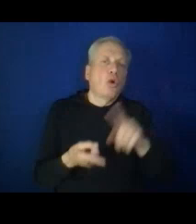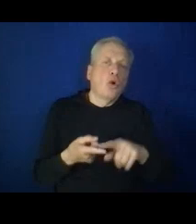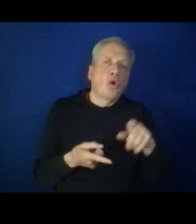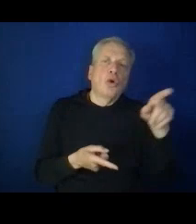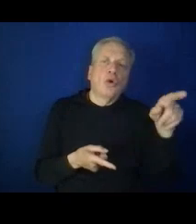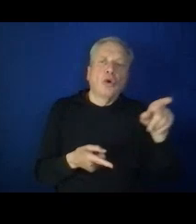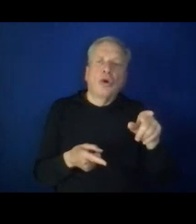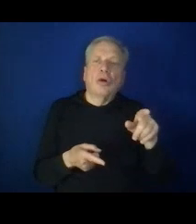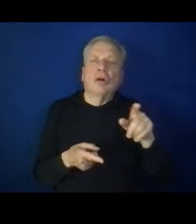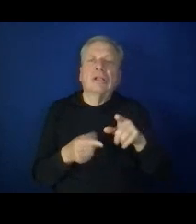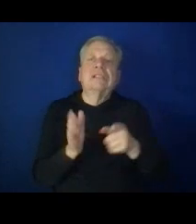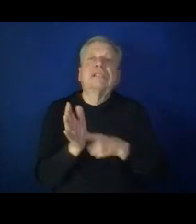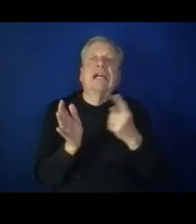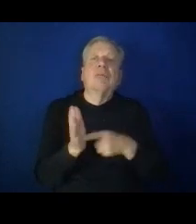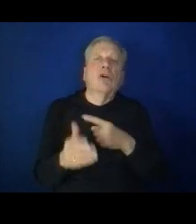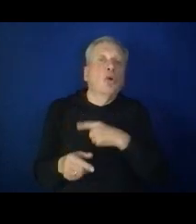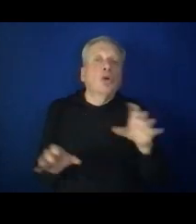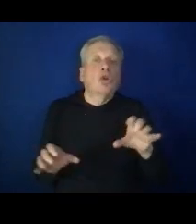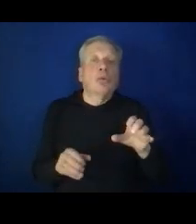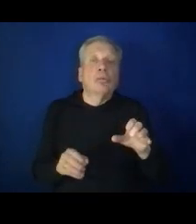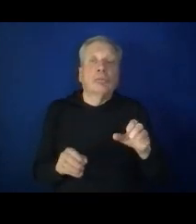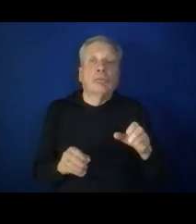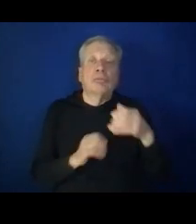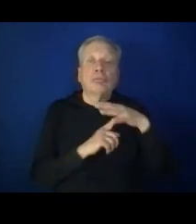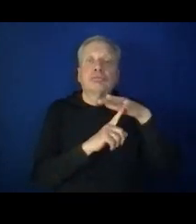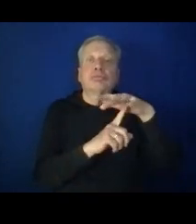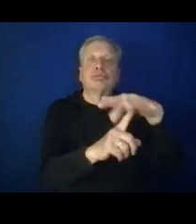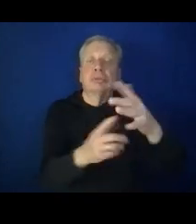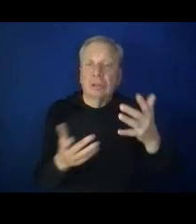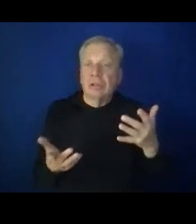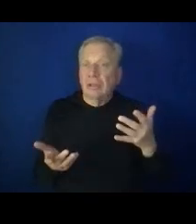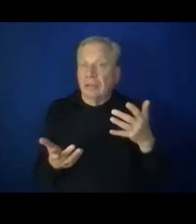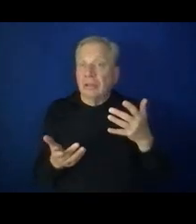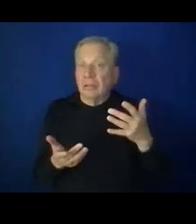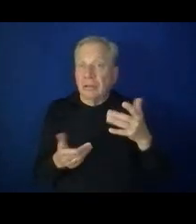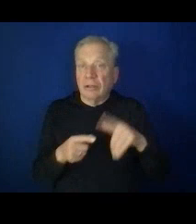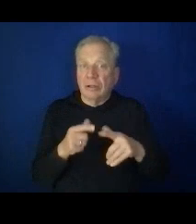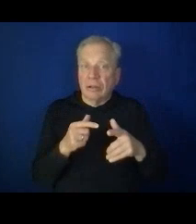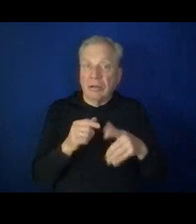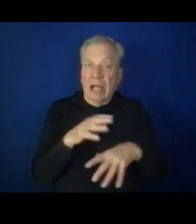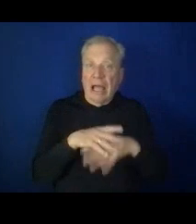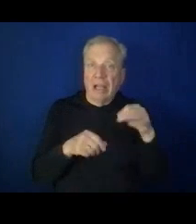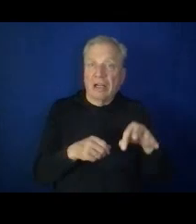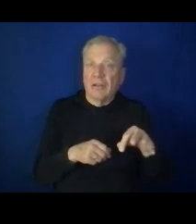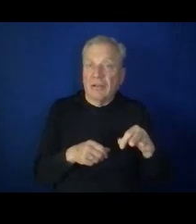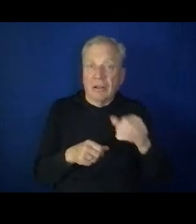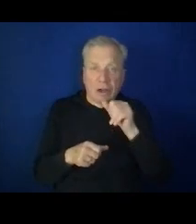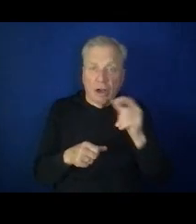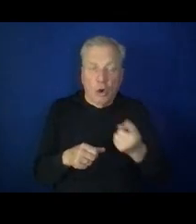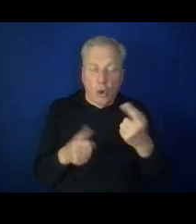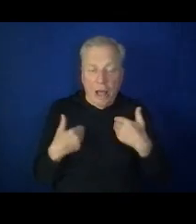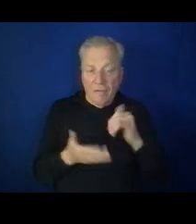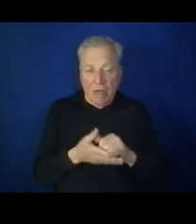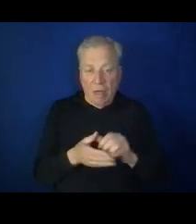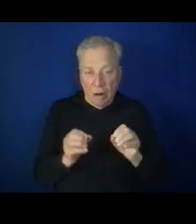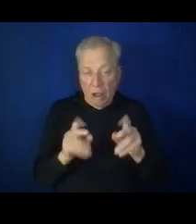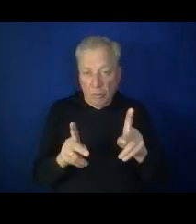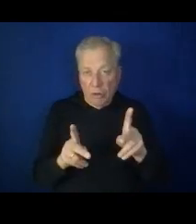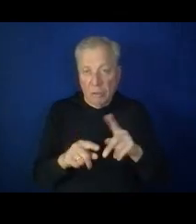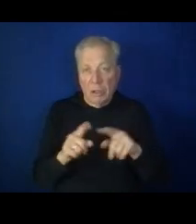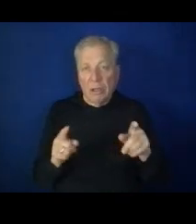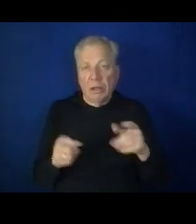Bozeman. Sometimes we're doing flights. We're doing a lot of flights out of Old Faithful, actually, but we don't always have that opportunity. As